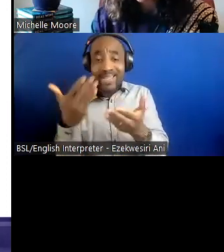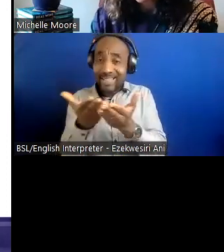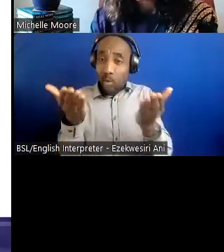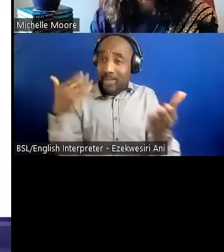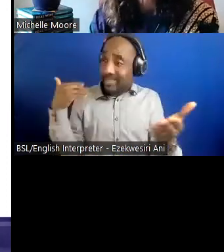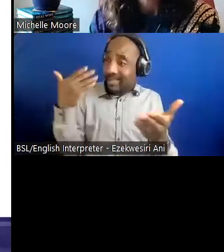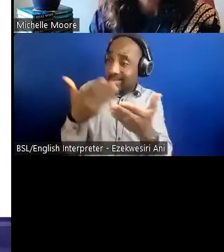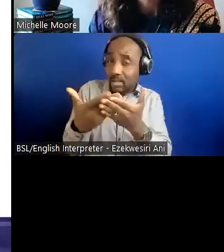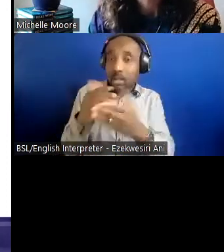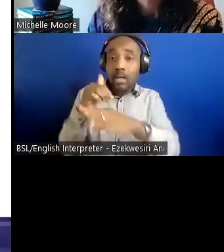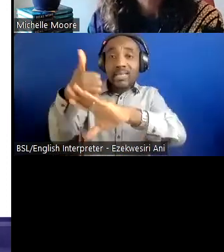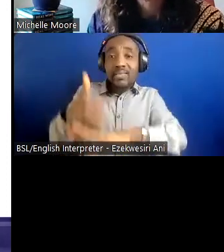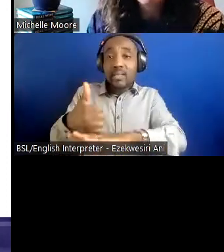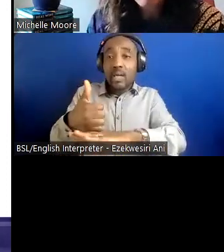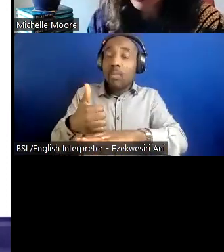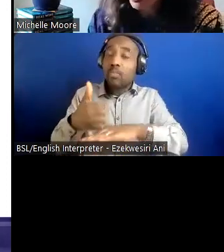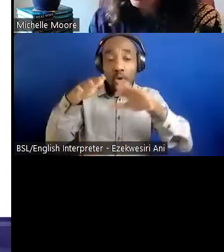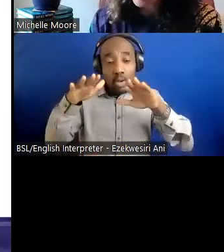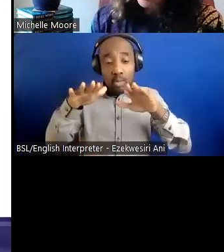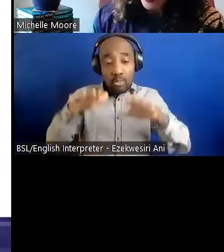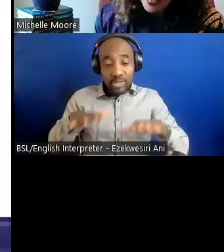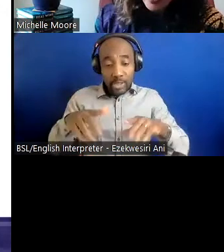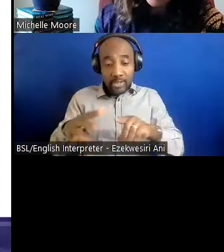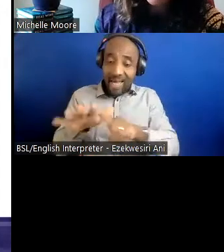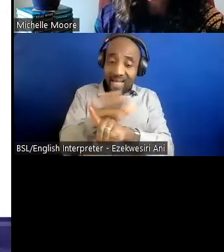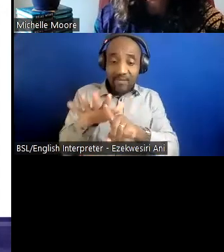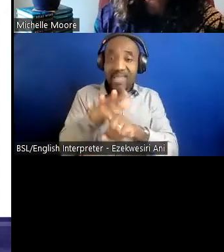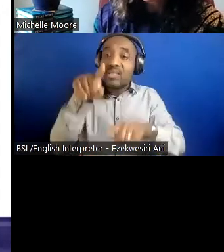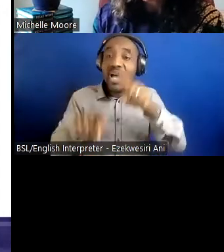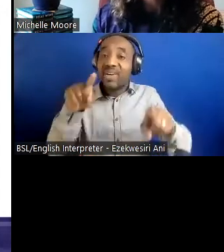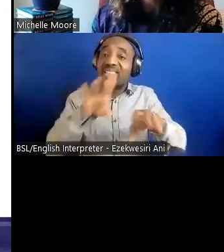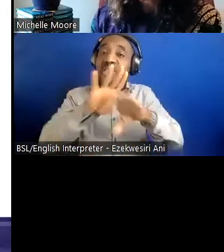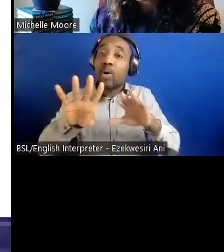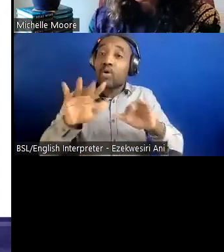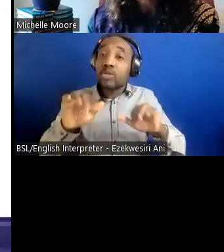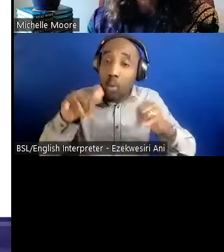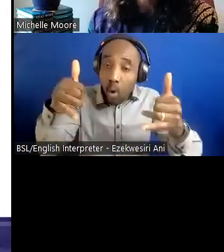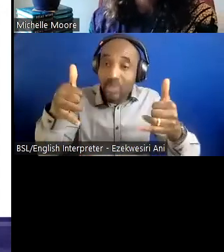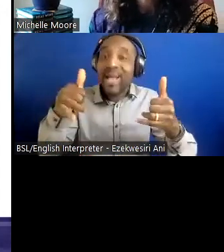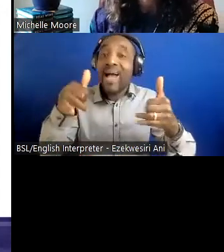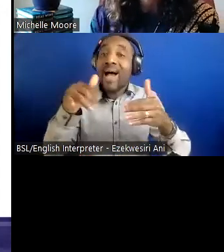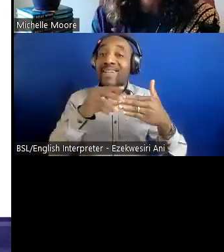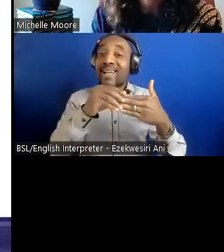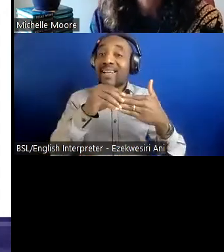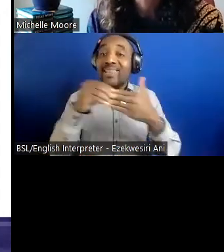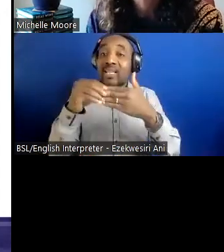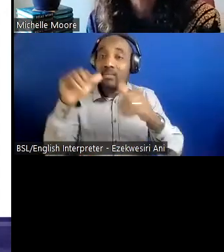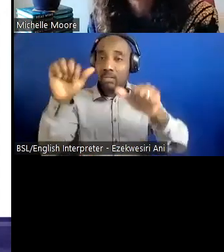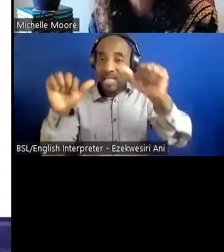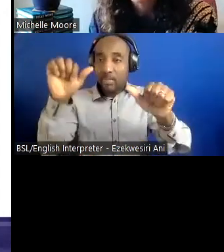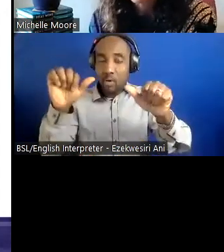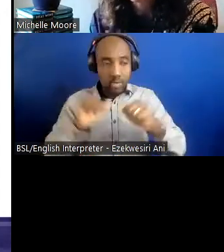of the British Ethnic Diversity Sports Awards and the leaderboard, and he is going to be taking us through the